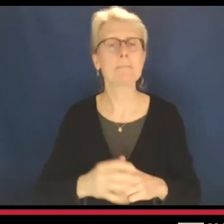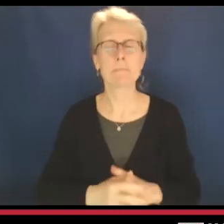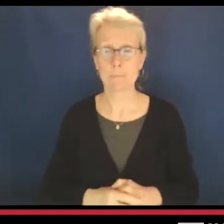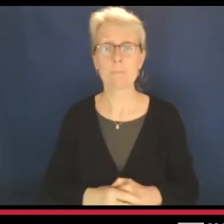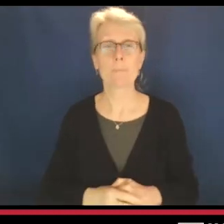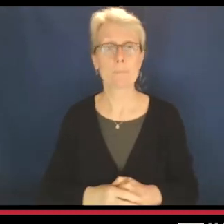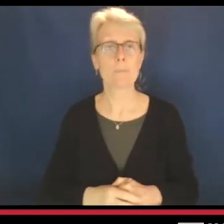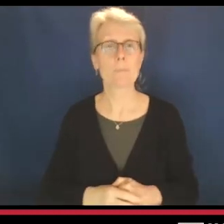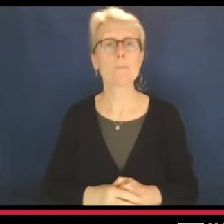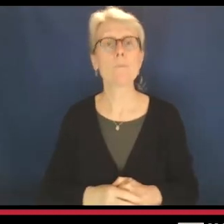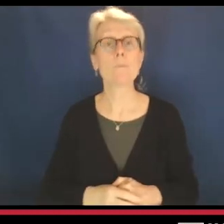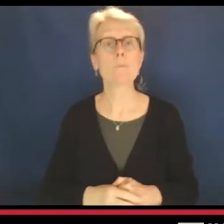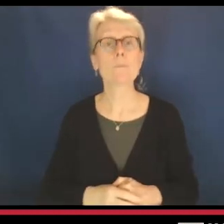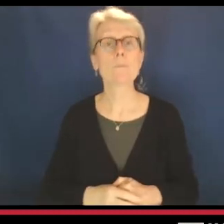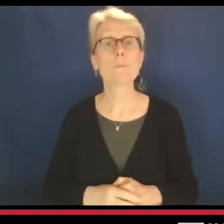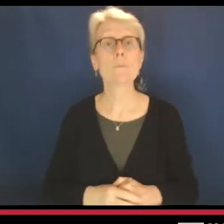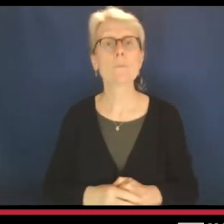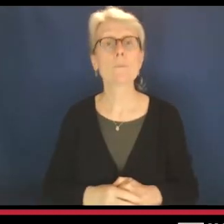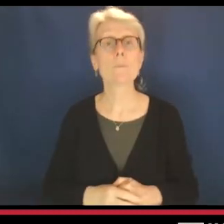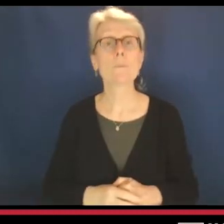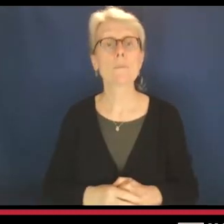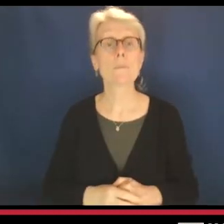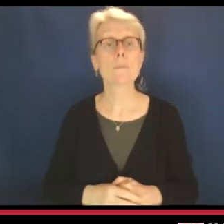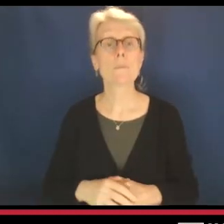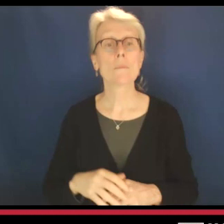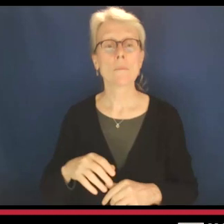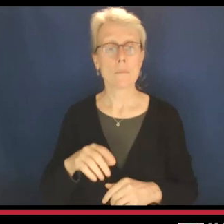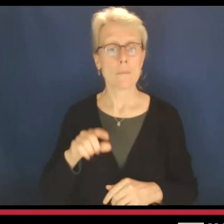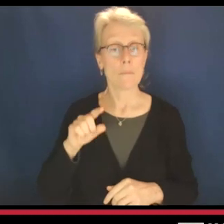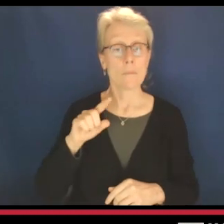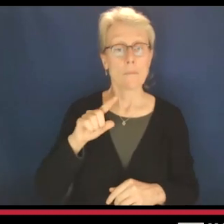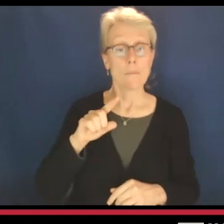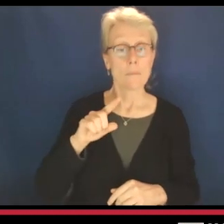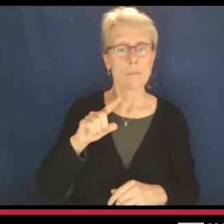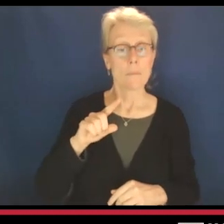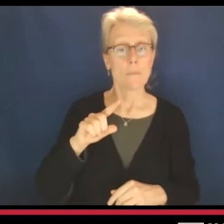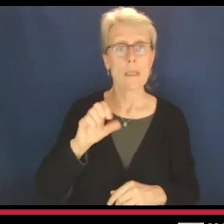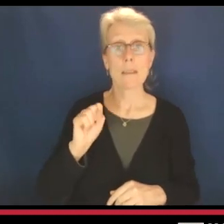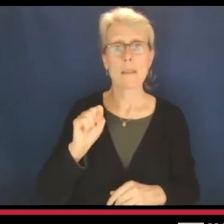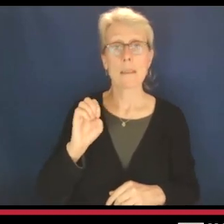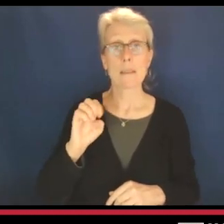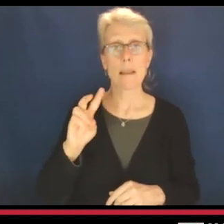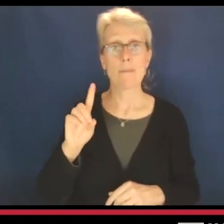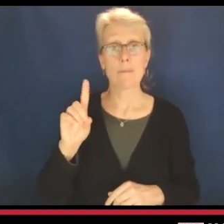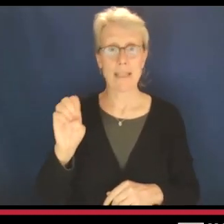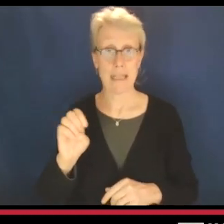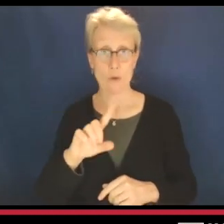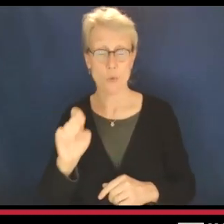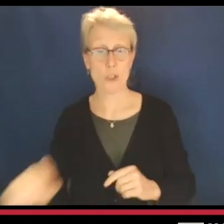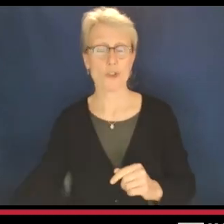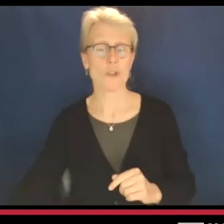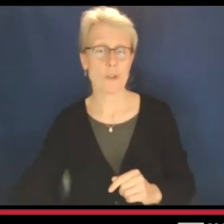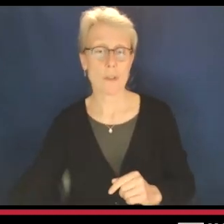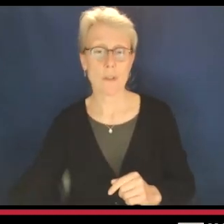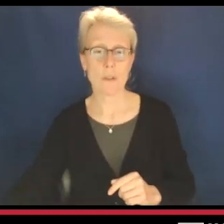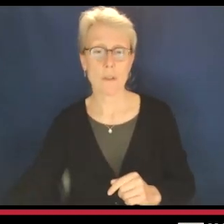And so you've already talked about with this question from Sevde was talking about, what do we do with this information? You've already sort of